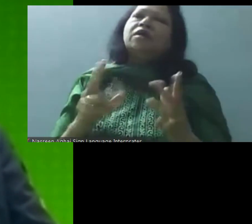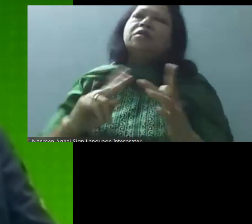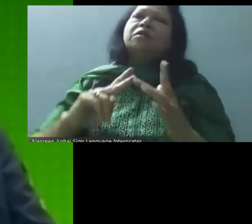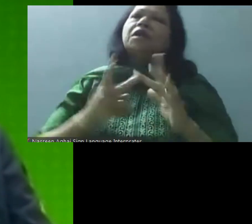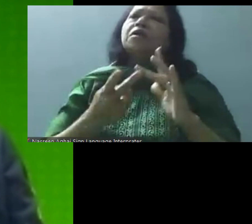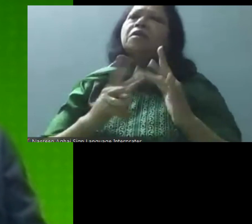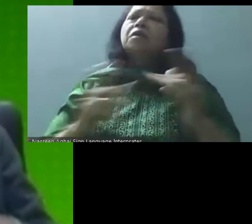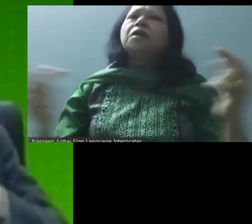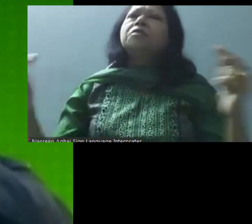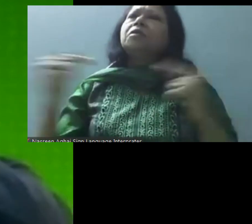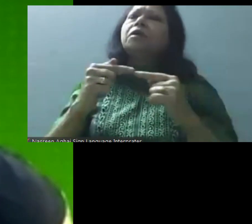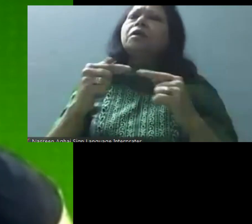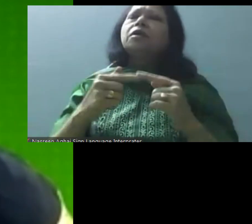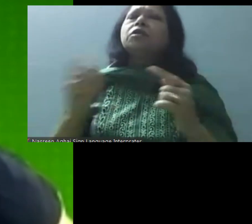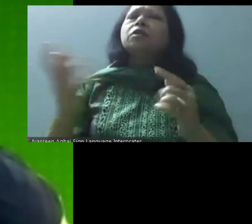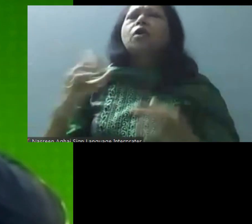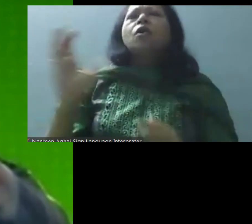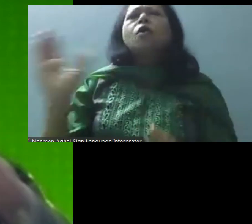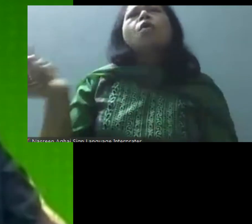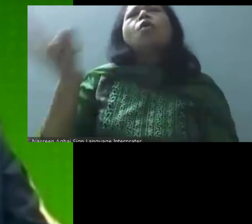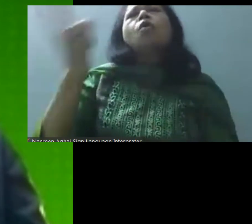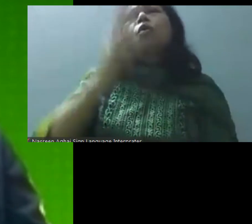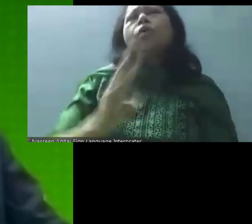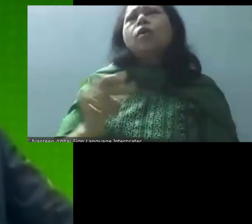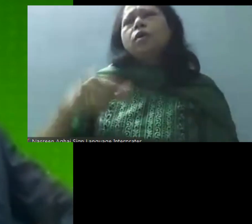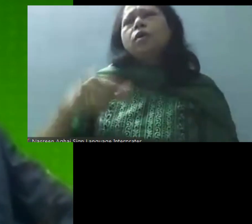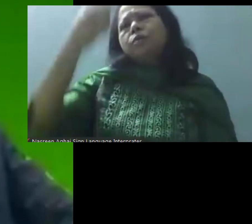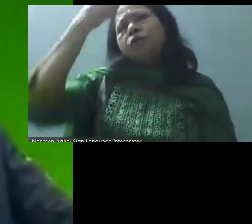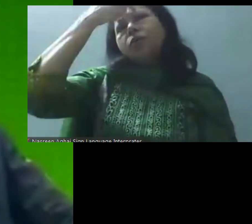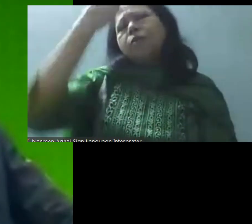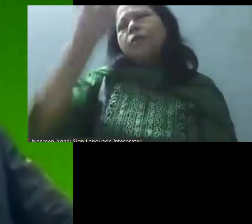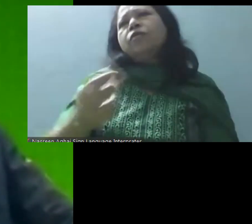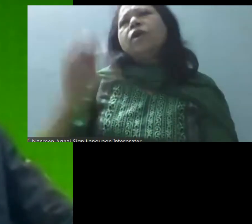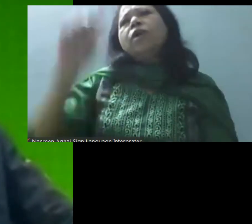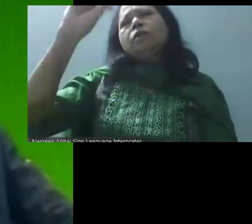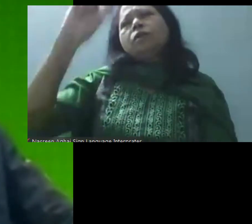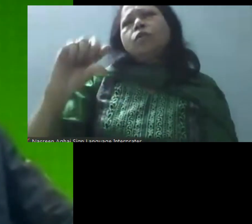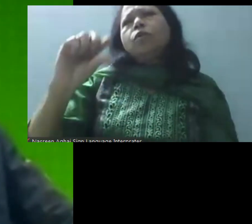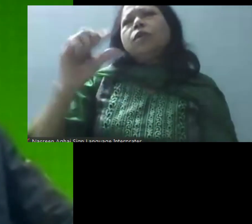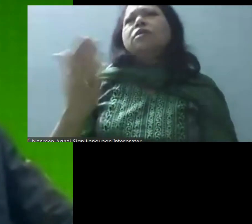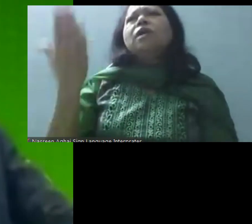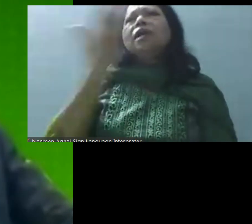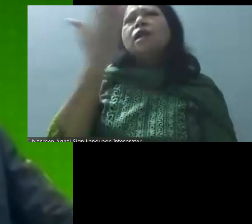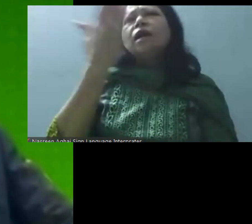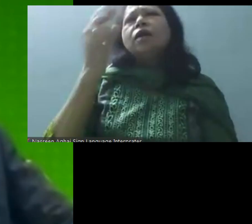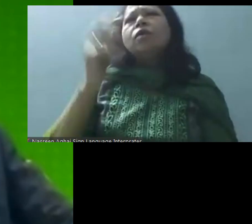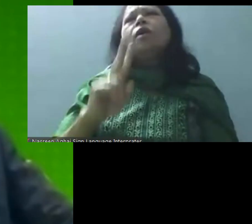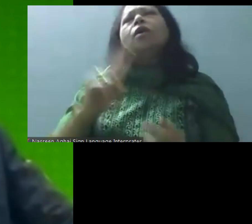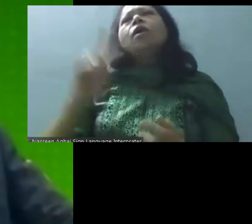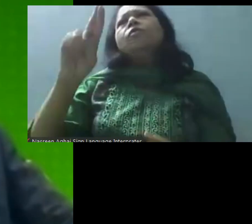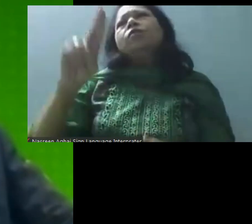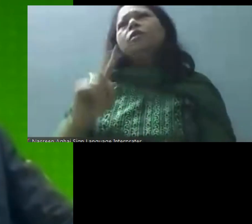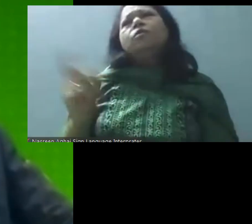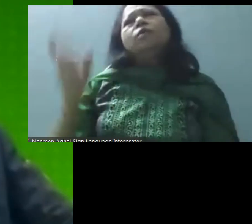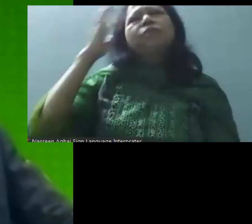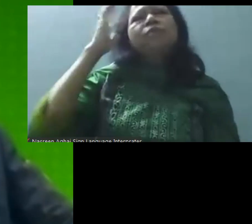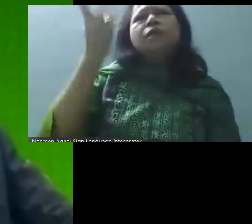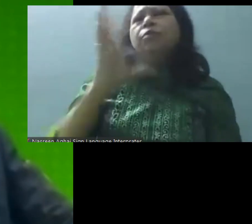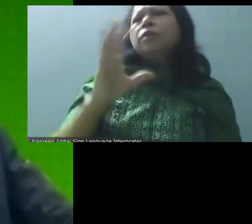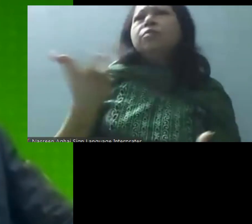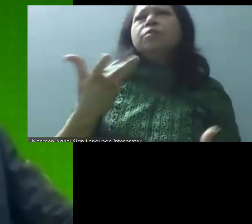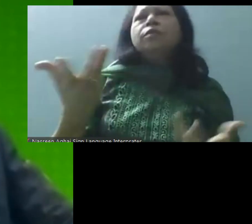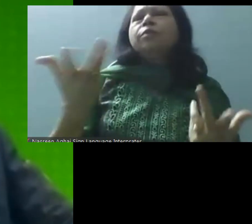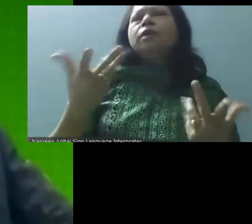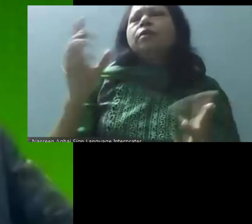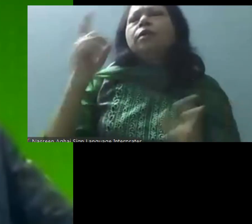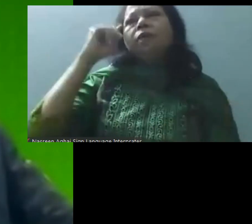The other issues are related to the lack of audiovisual aids or the recording aids that were not available with the teaching faculty at